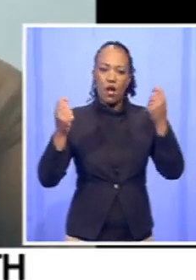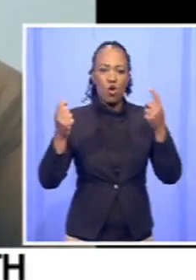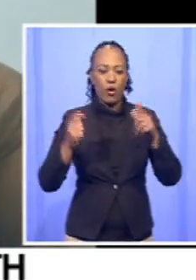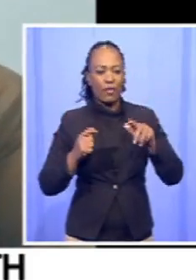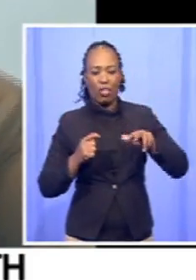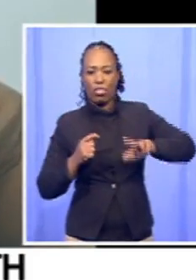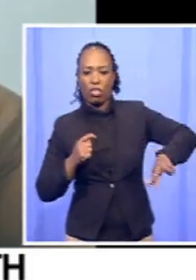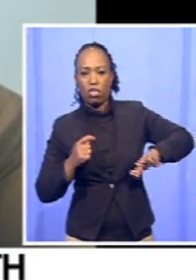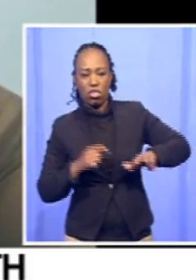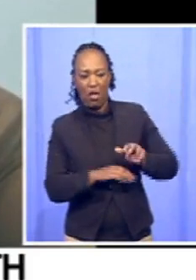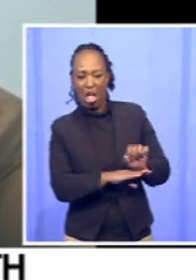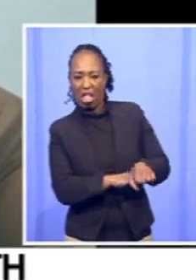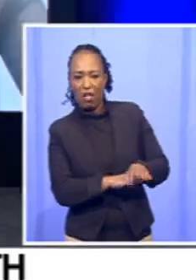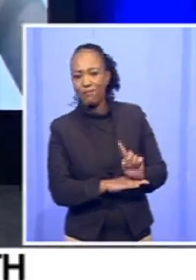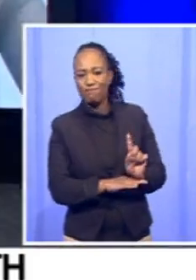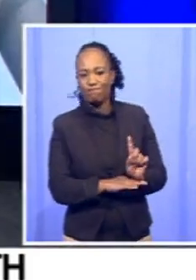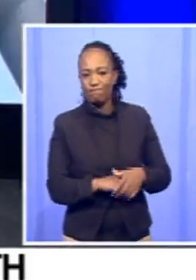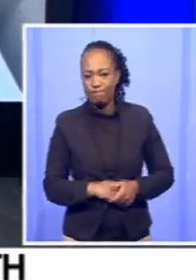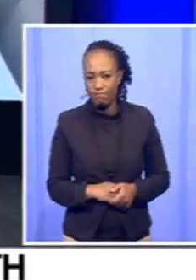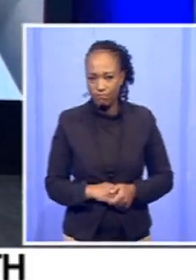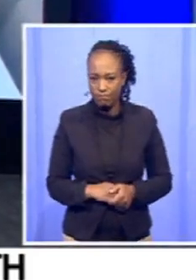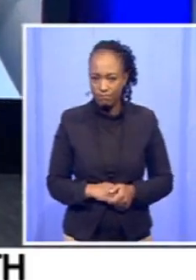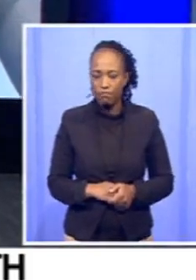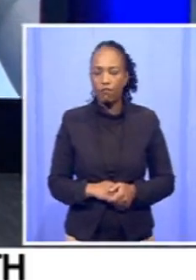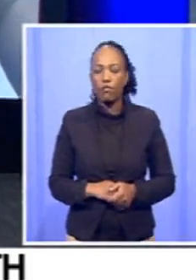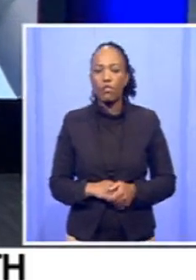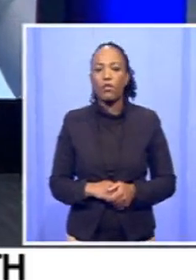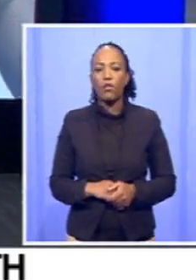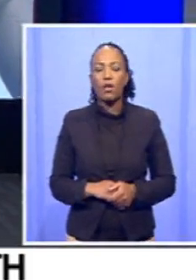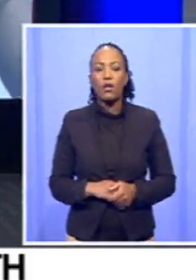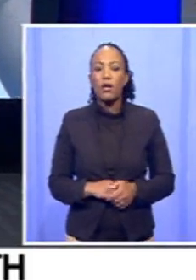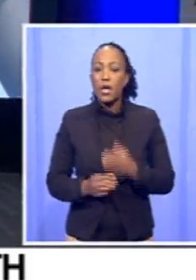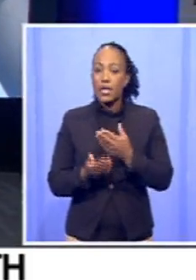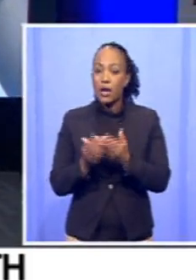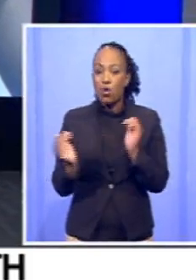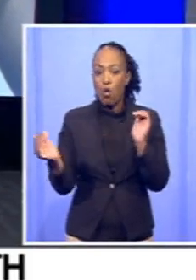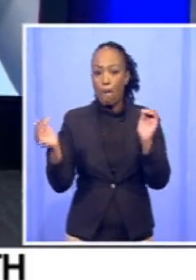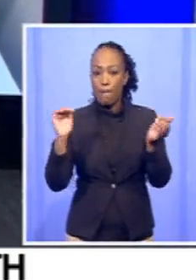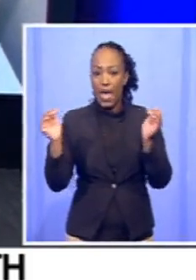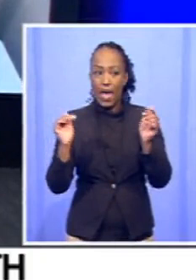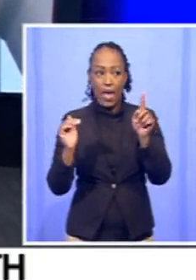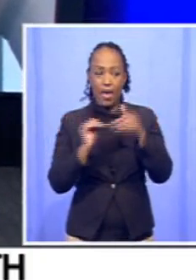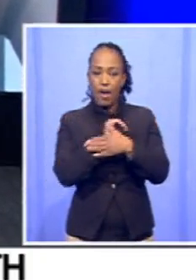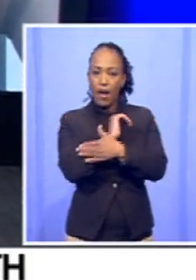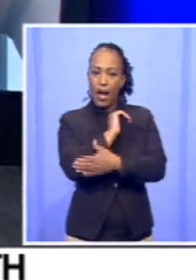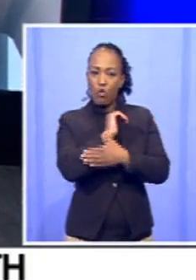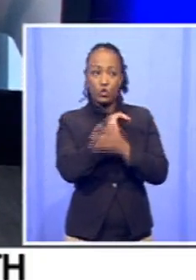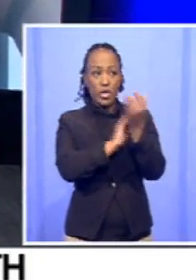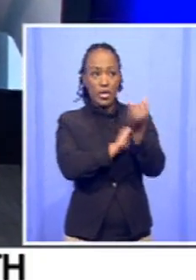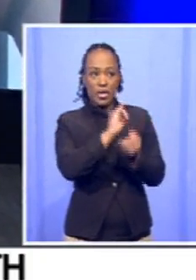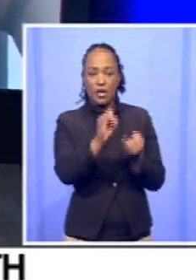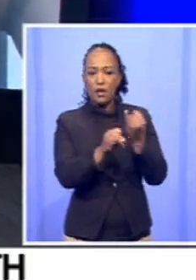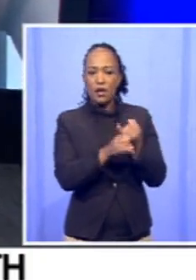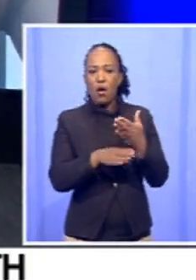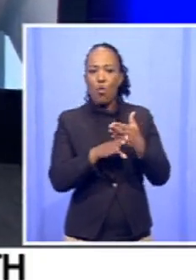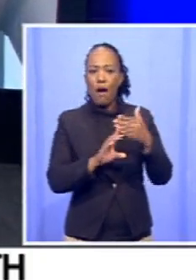lesser. Awesome. Are you able to give us a comparison with other countries globally when it comes to